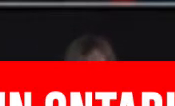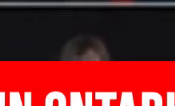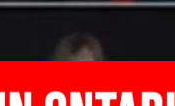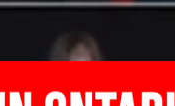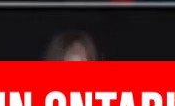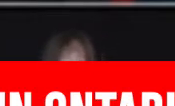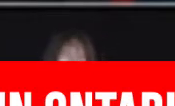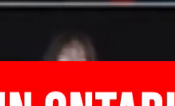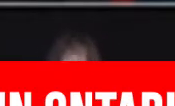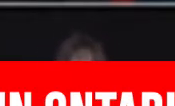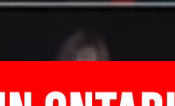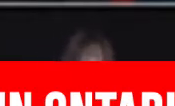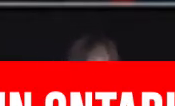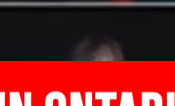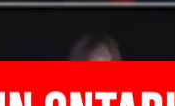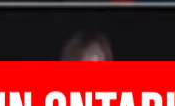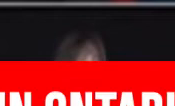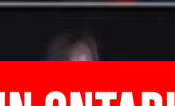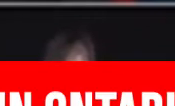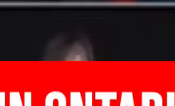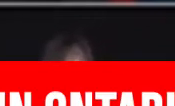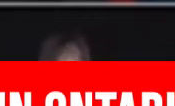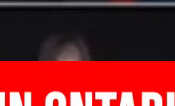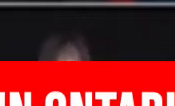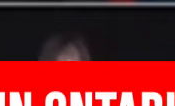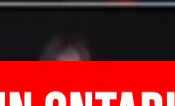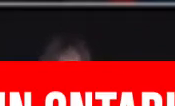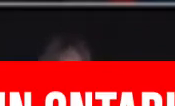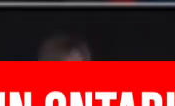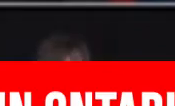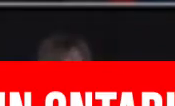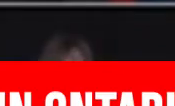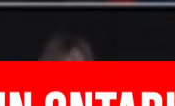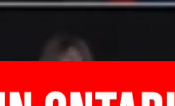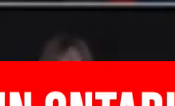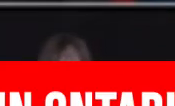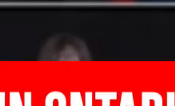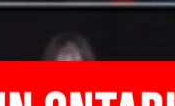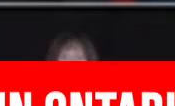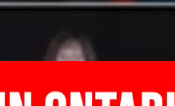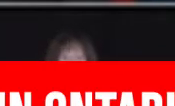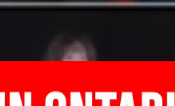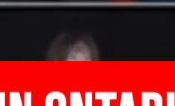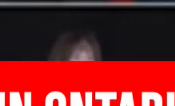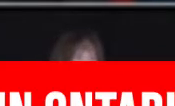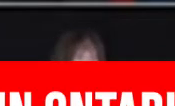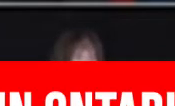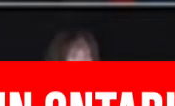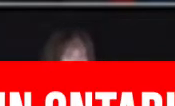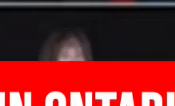set aside contingency funds in our budget, ensuring that we can respond to the needs of the people of Ontario as the pandemic